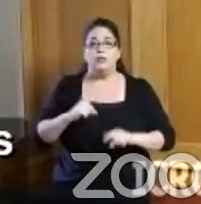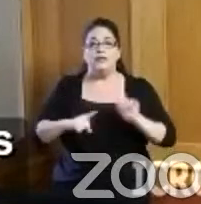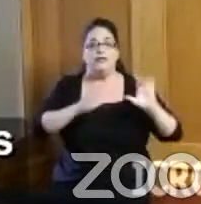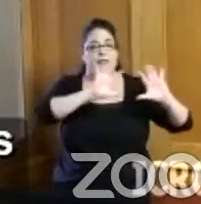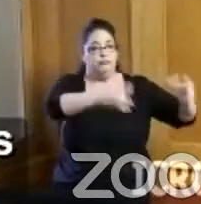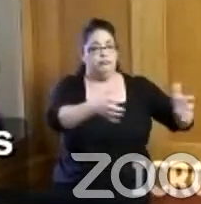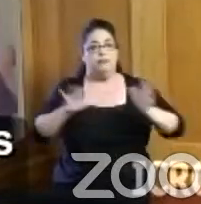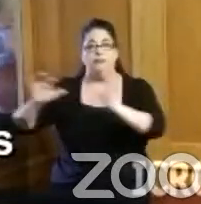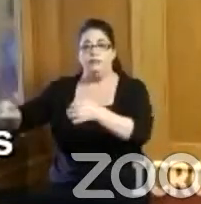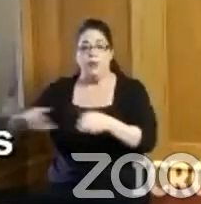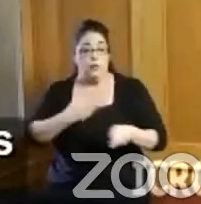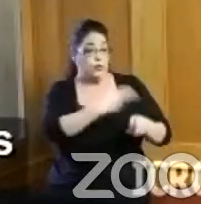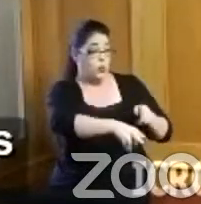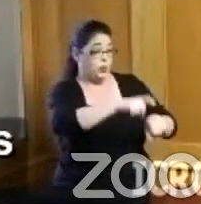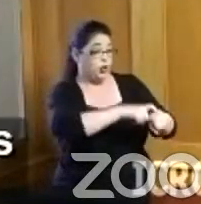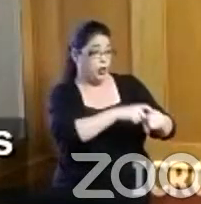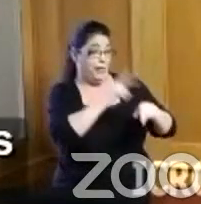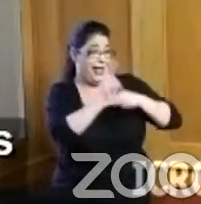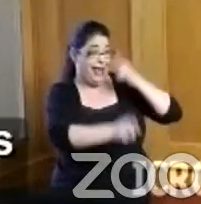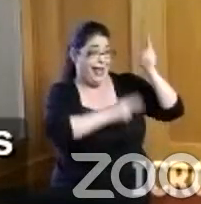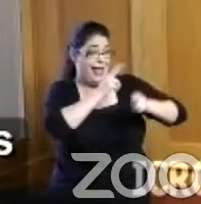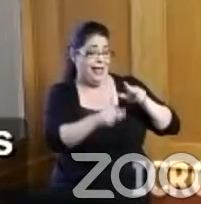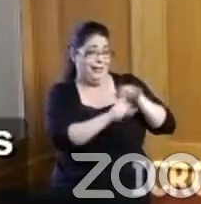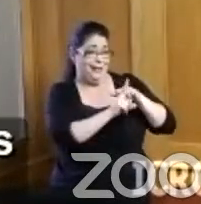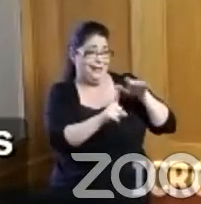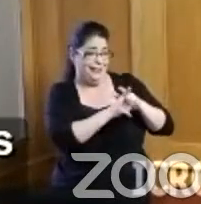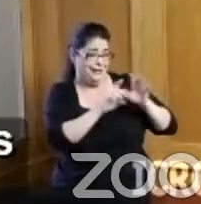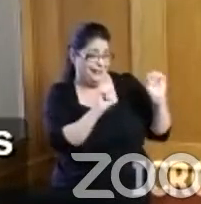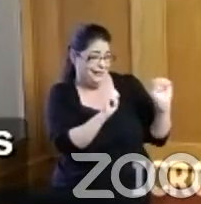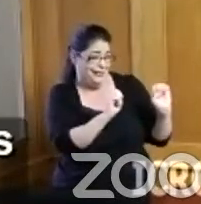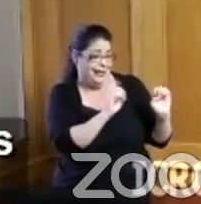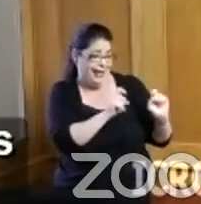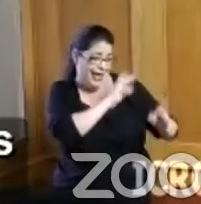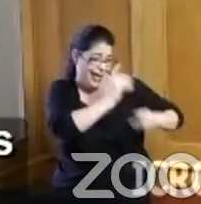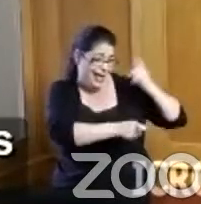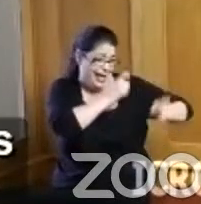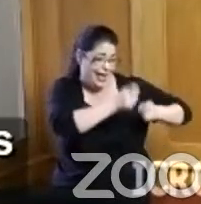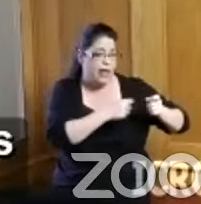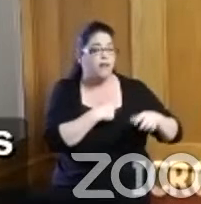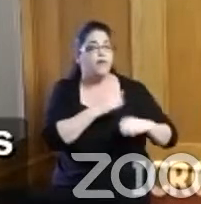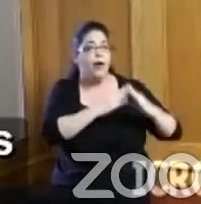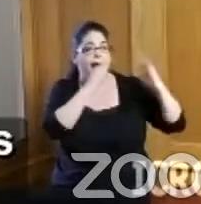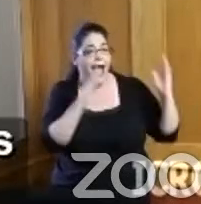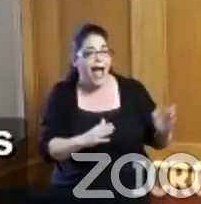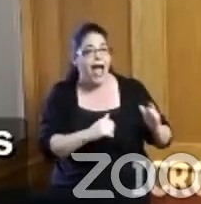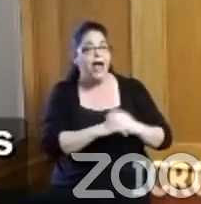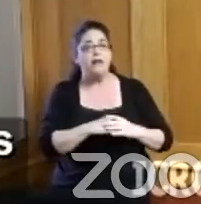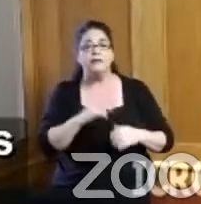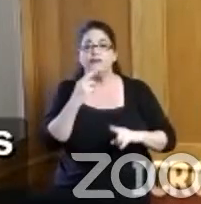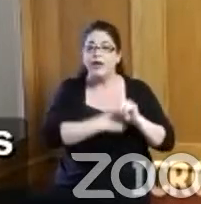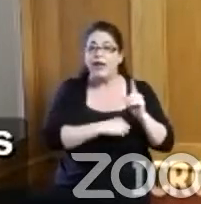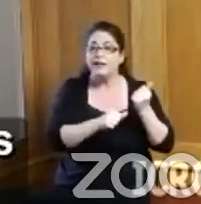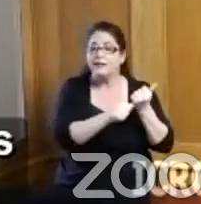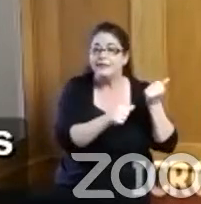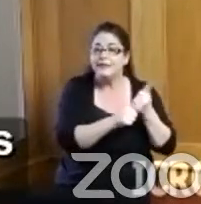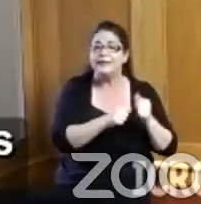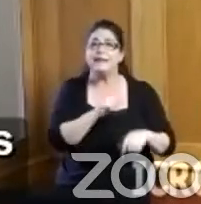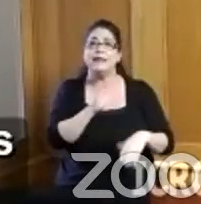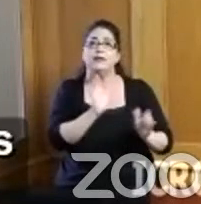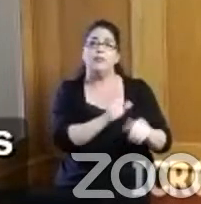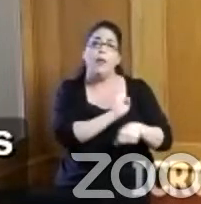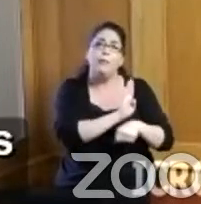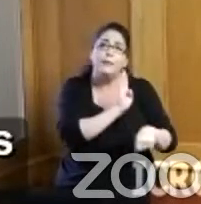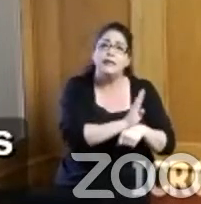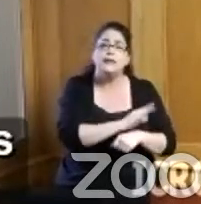We've got the short-term immediate need. People are still struggling. How do we provide mortgage assistance, rent assistance, small business assistance,